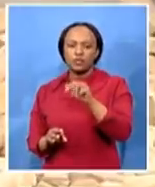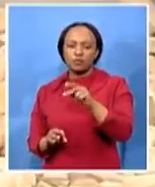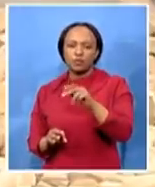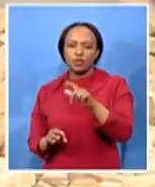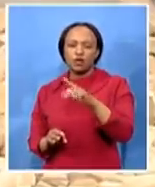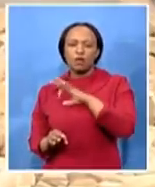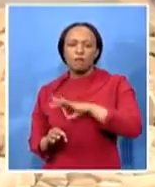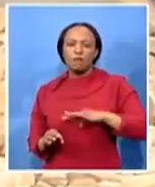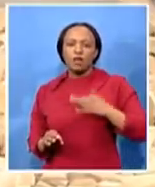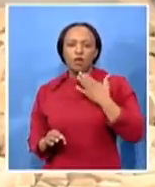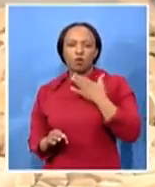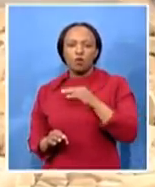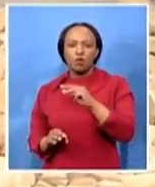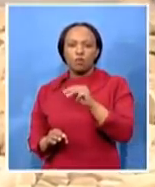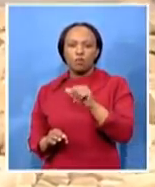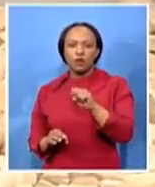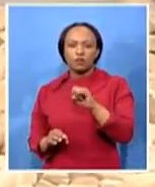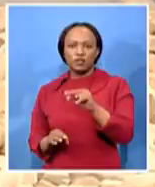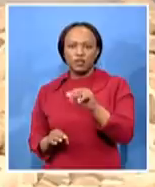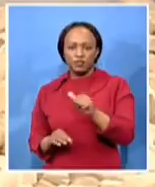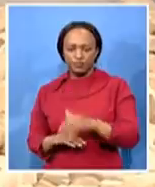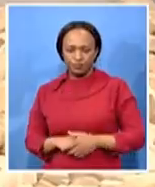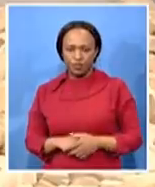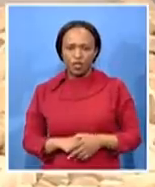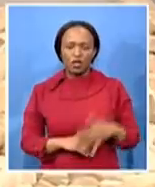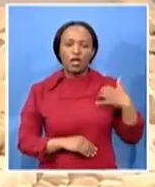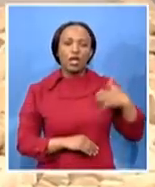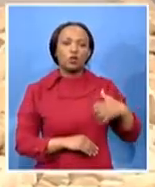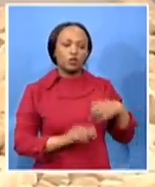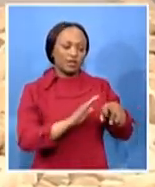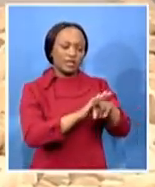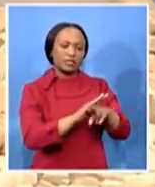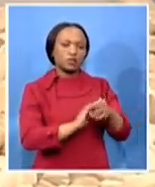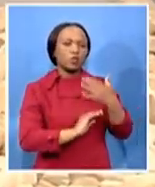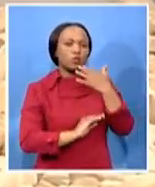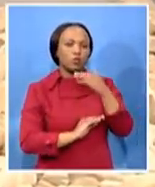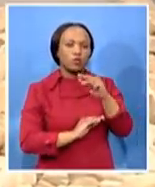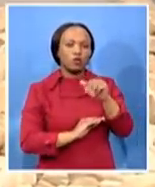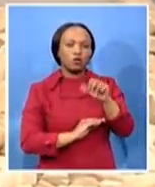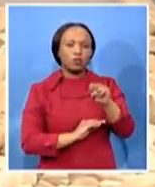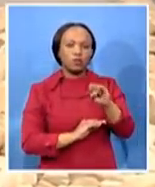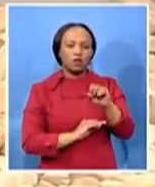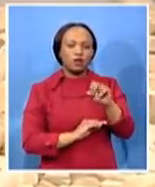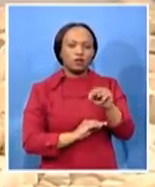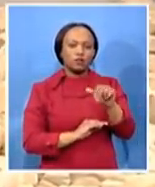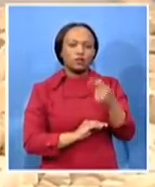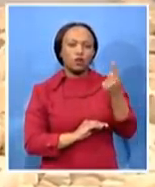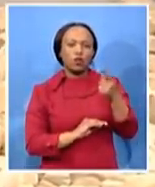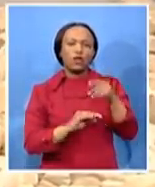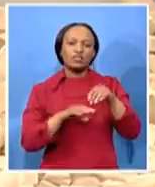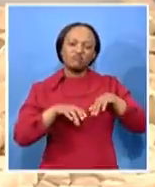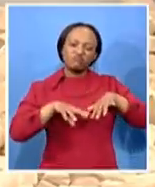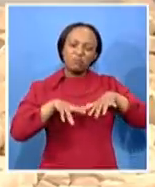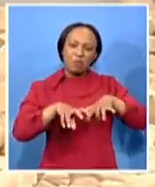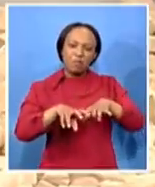Ekurhuleni Regional Chairperson of the ANC, Mzwandile Masina, is picketing outside St. George's Hotel in what he calls that the ANC must implement